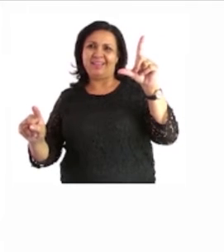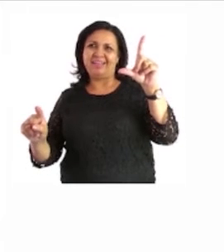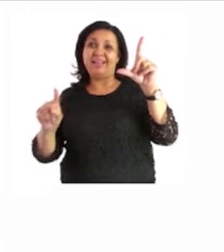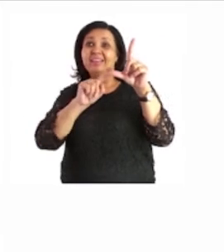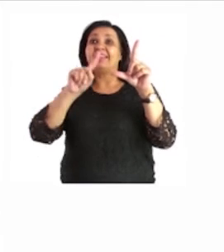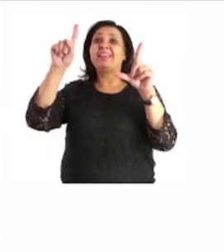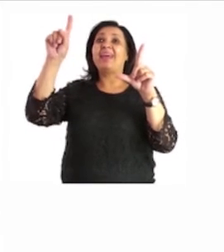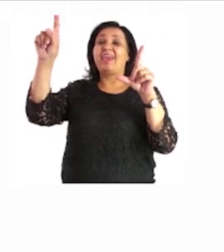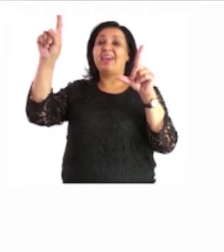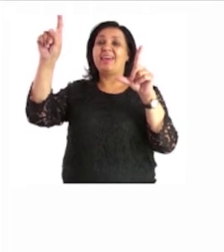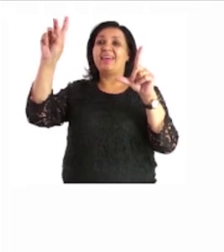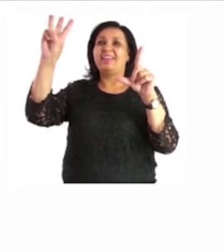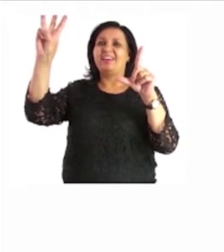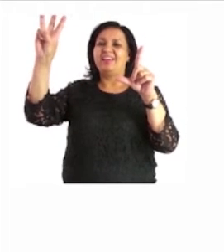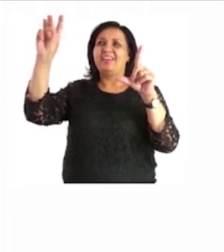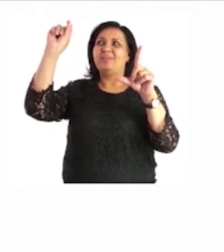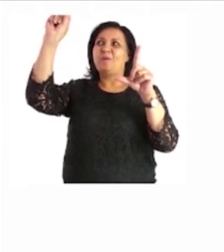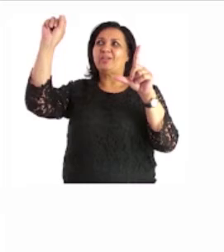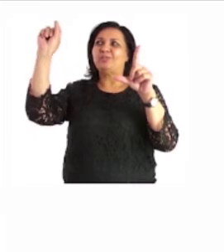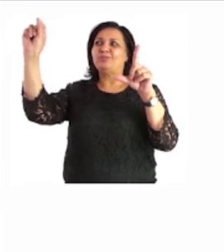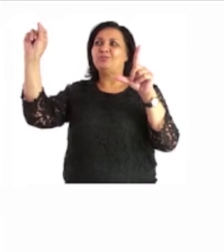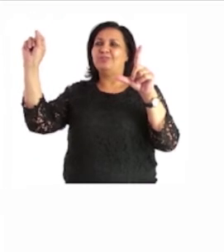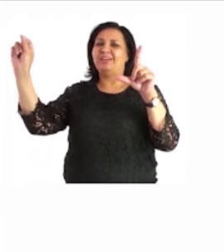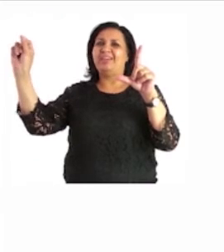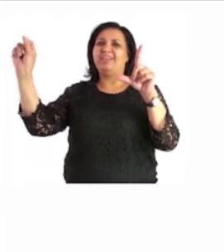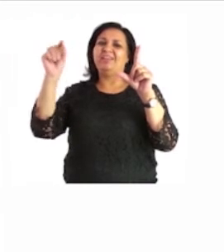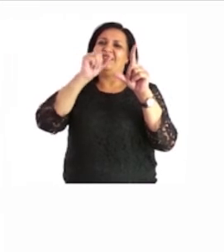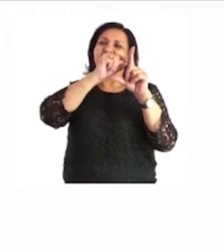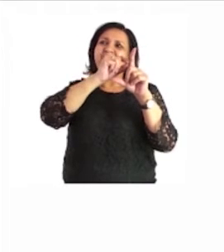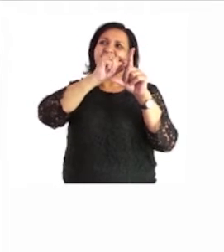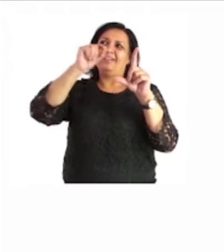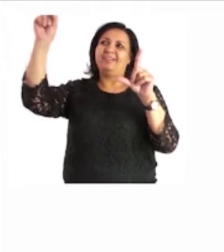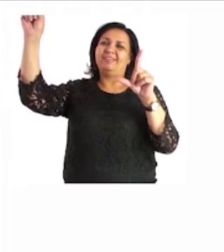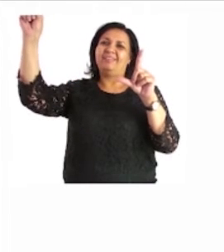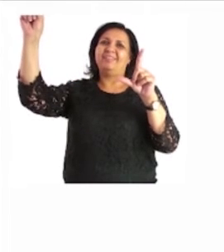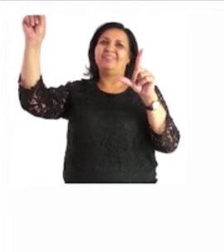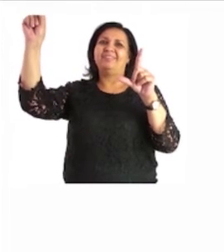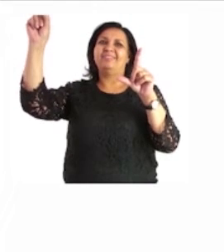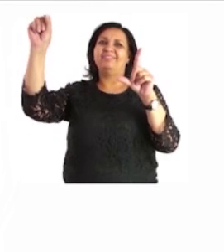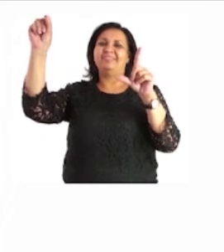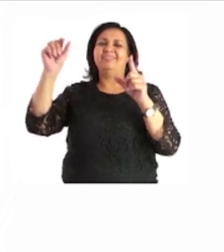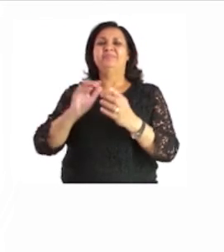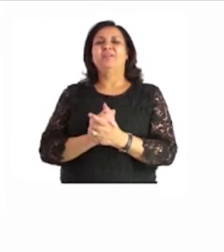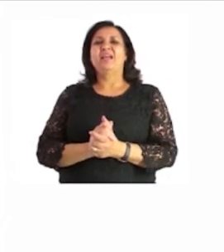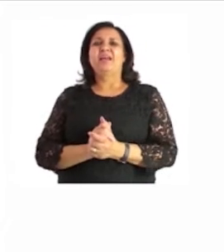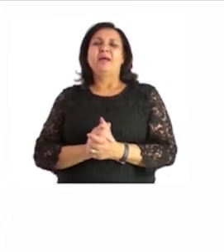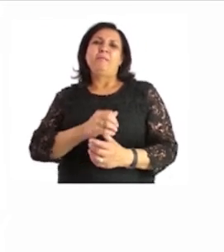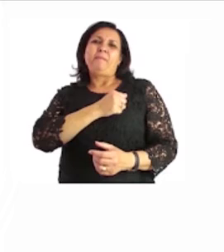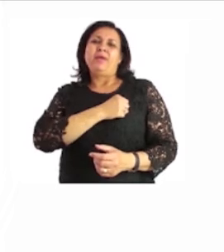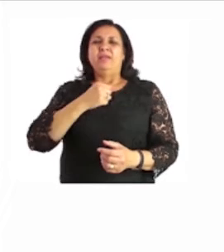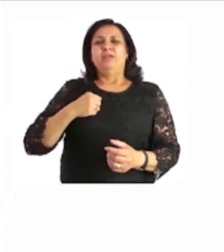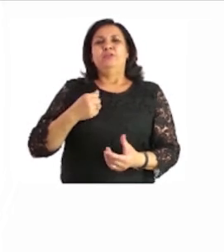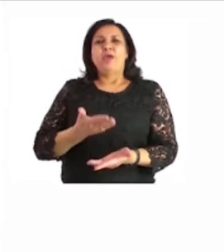number with the 3 dots on the other side. Just look very carefully, ask mommy and daddy to help